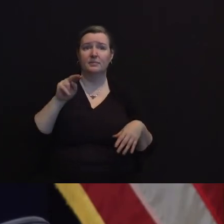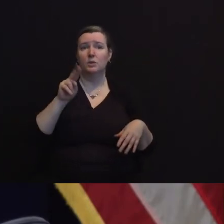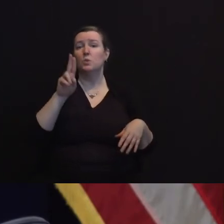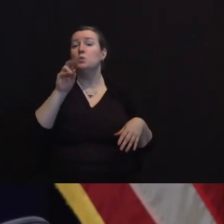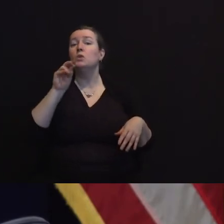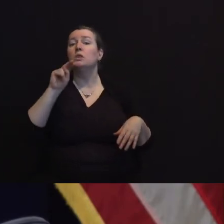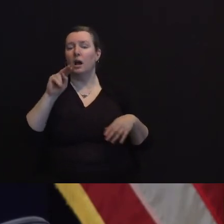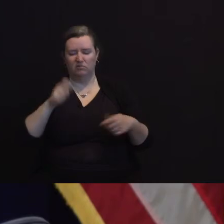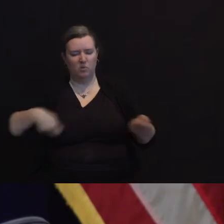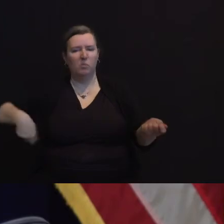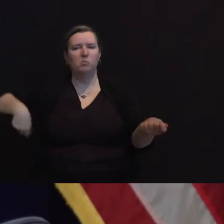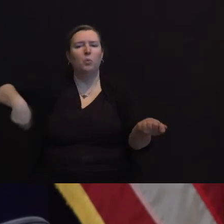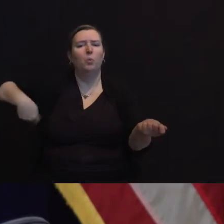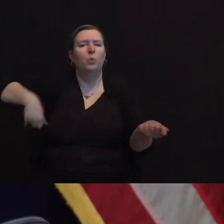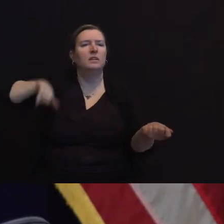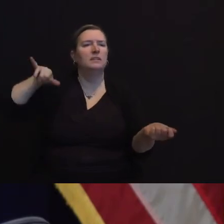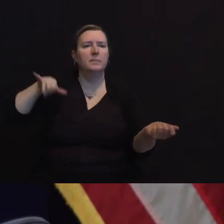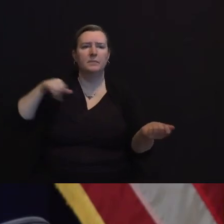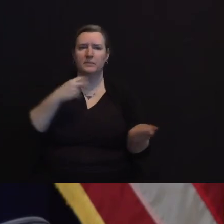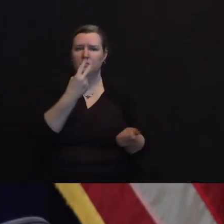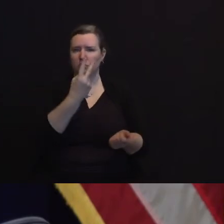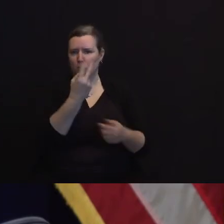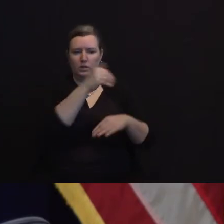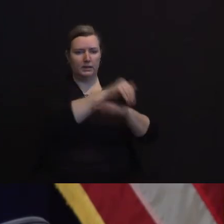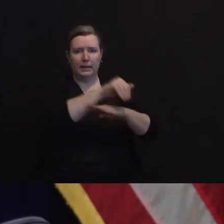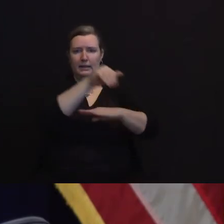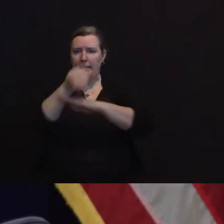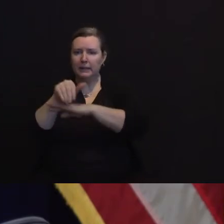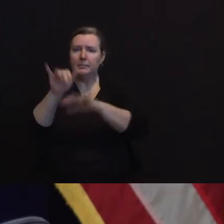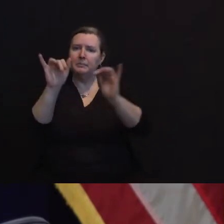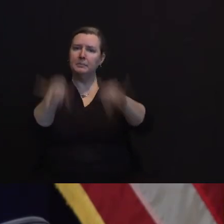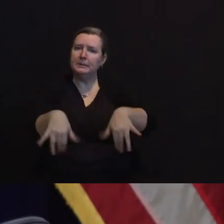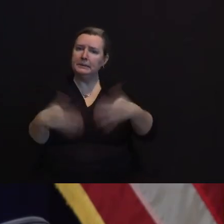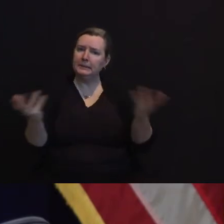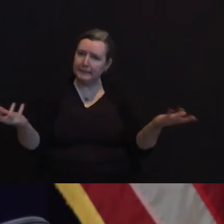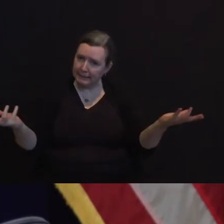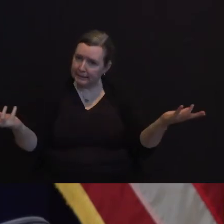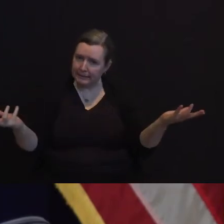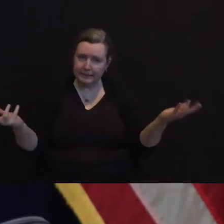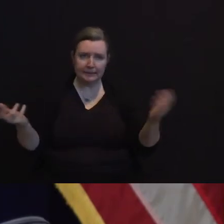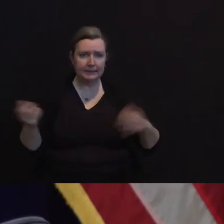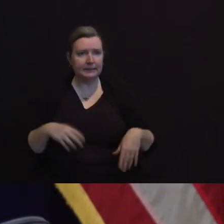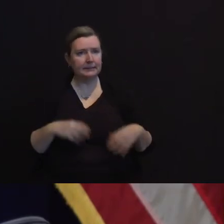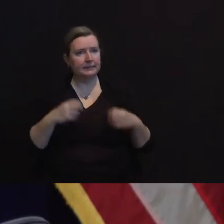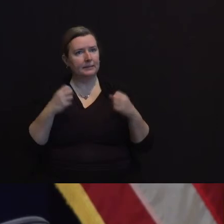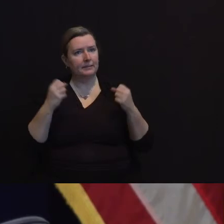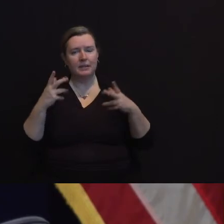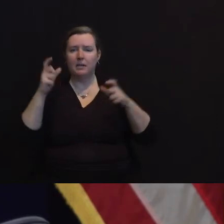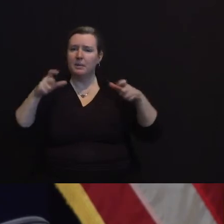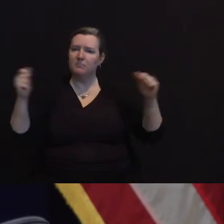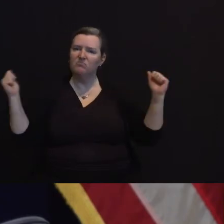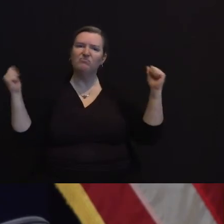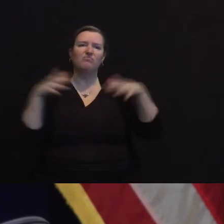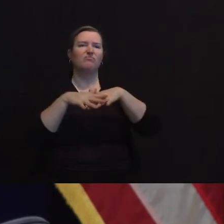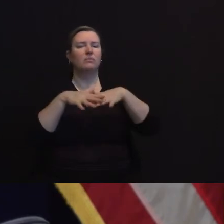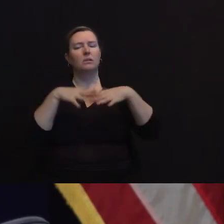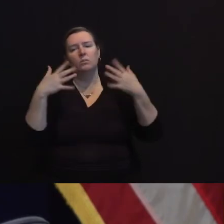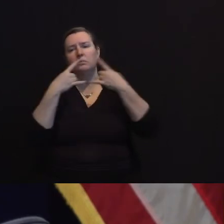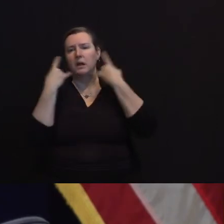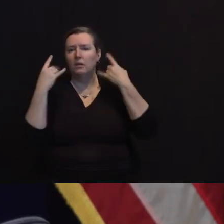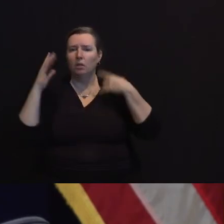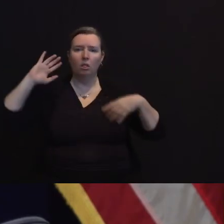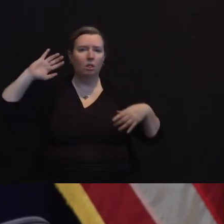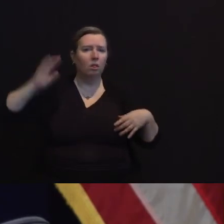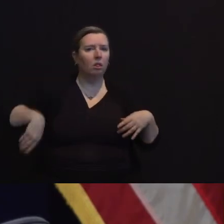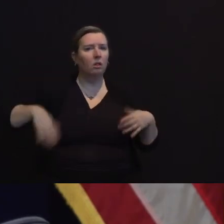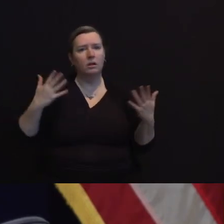the police, again, capacity issues, unmasked patrons, and not adhering to social distancing, and also serving